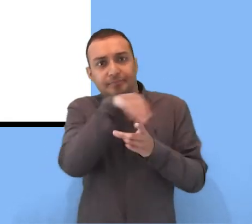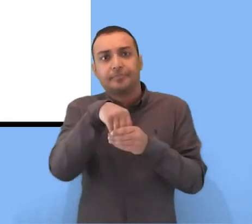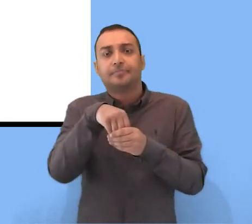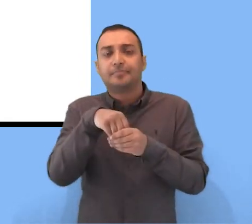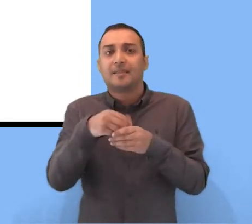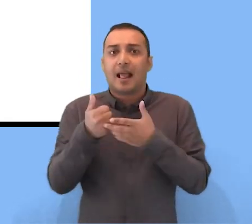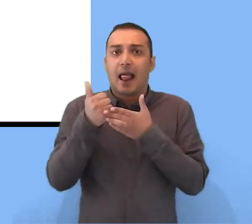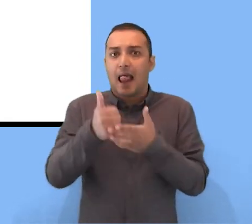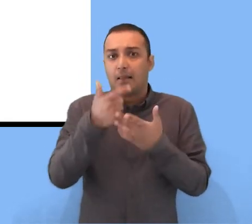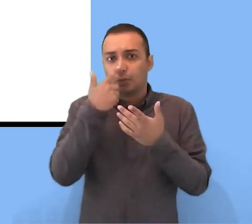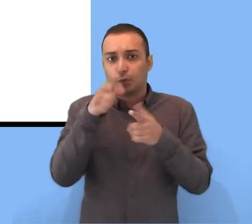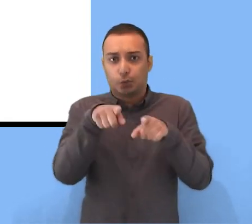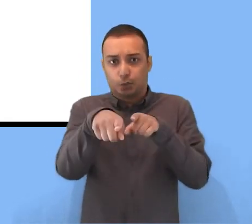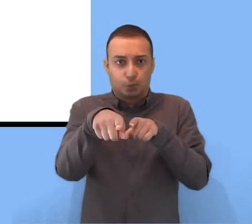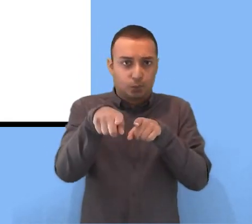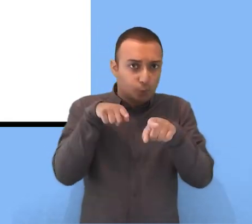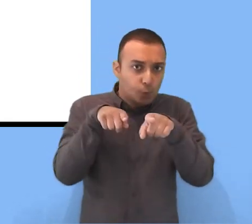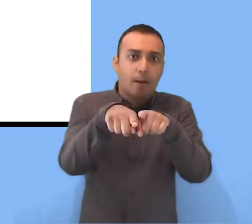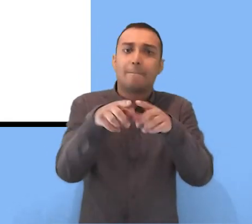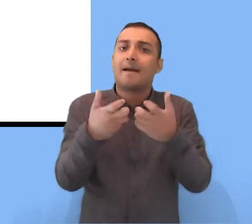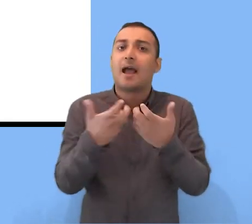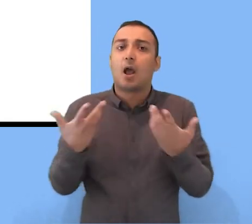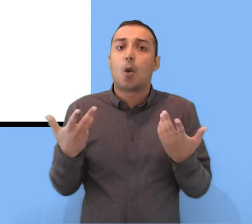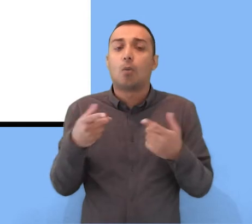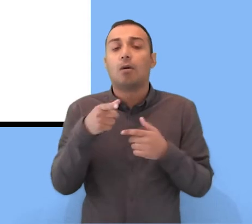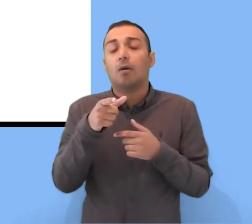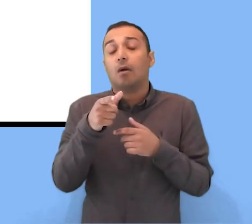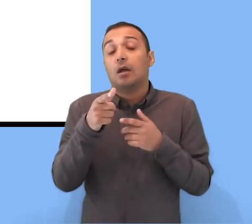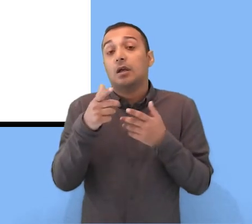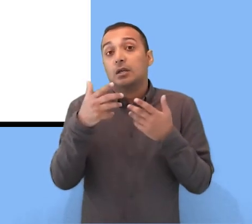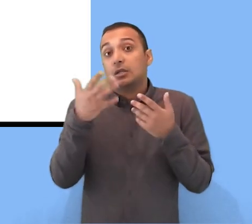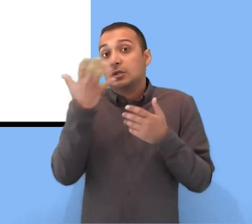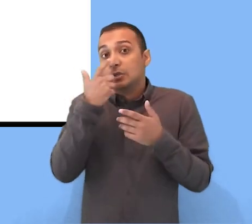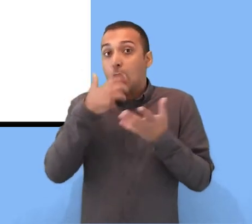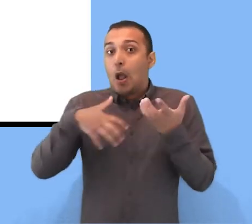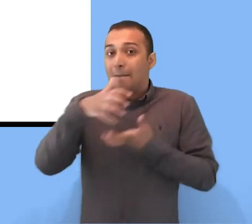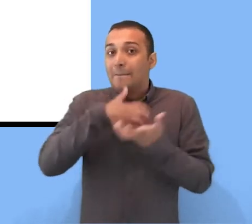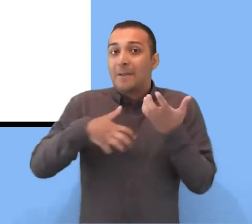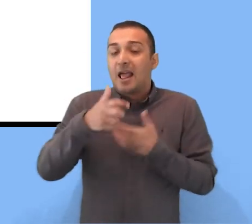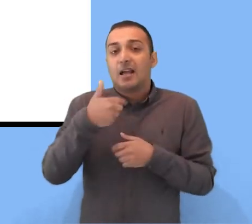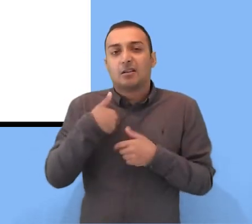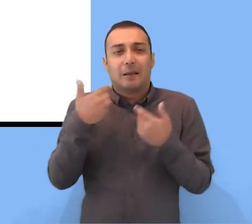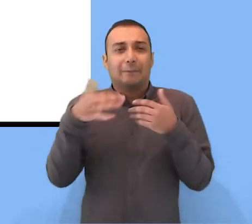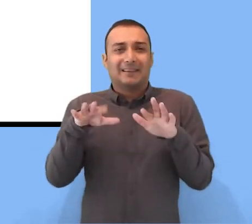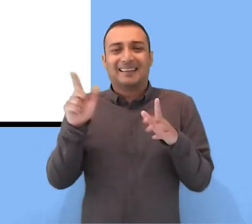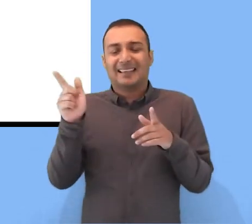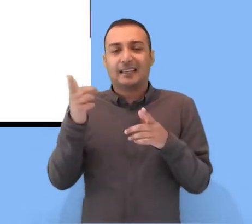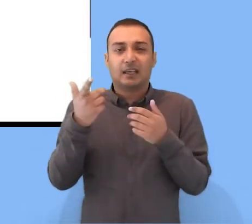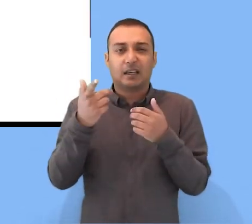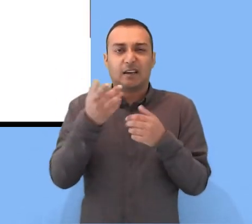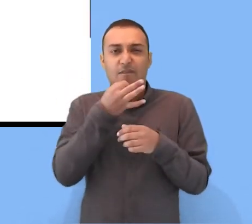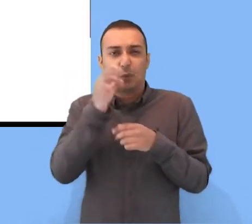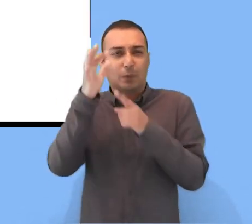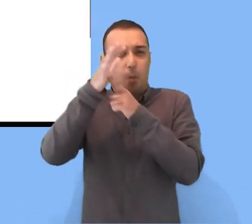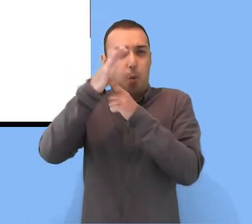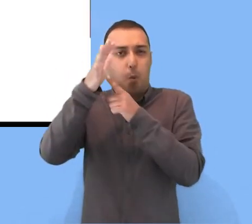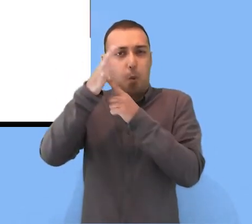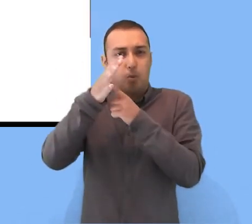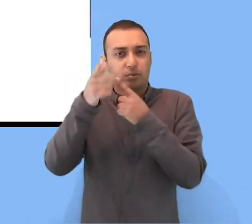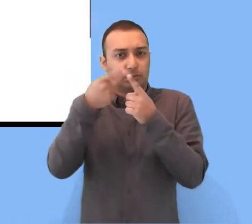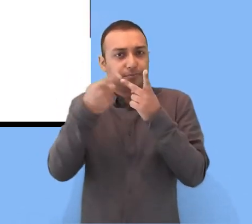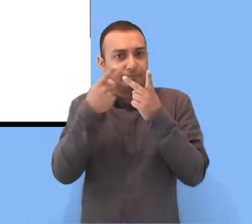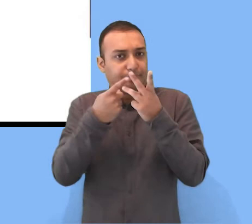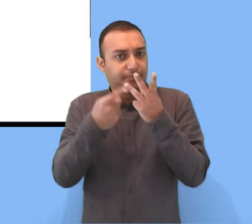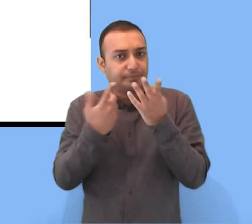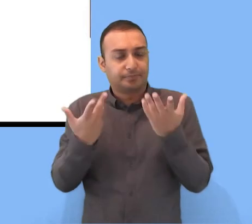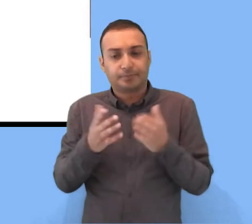there's obviously a lot and it's very complex, and I've just sort of drawn out a couple of messages that I think are really key. So firstly, I